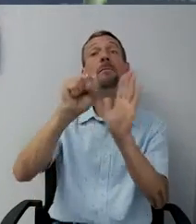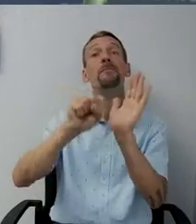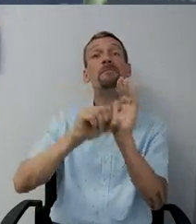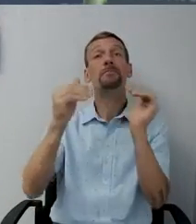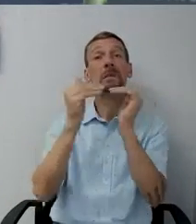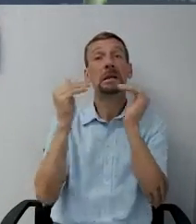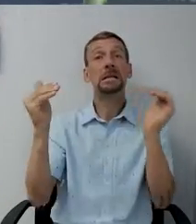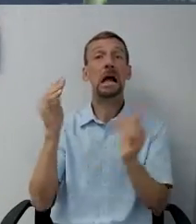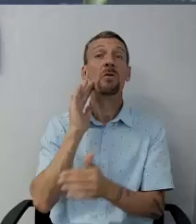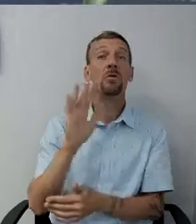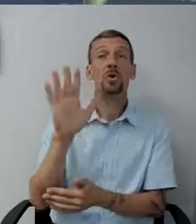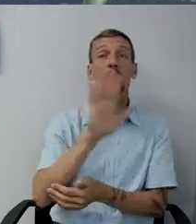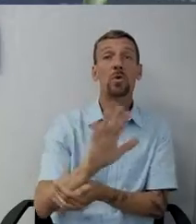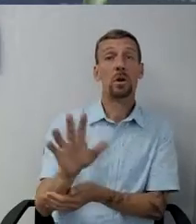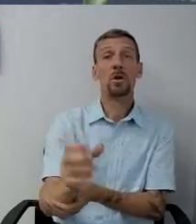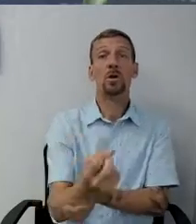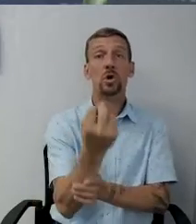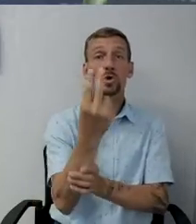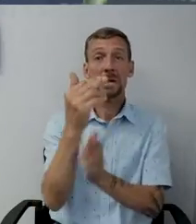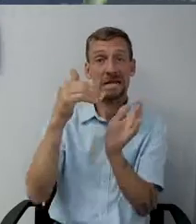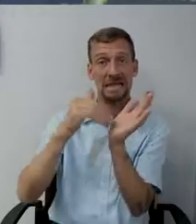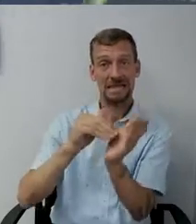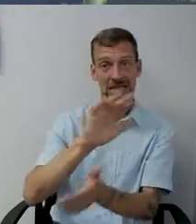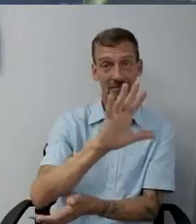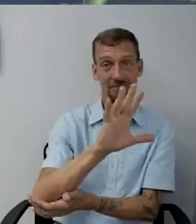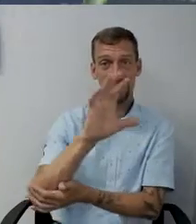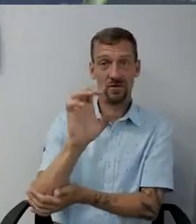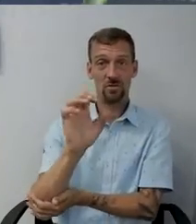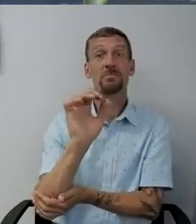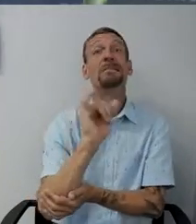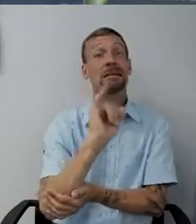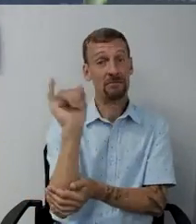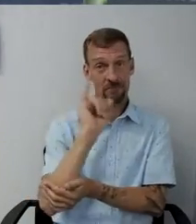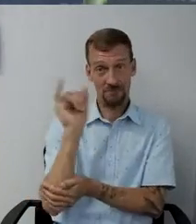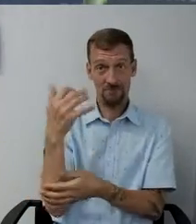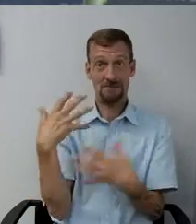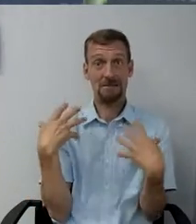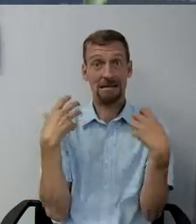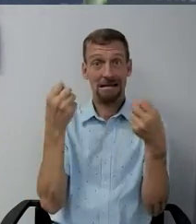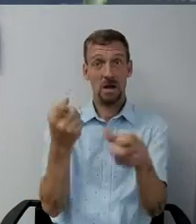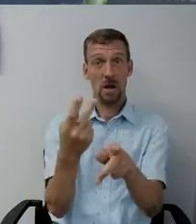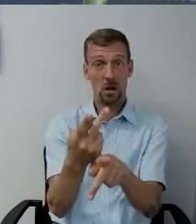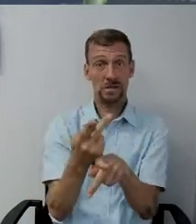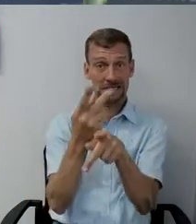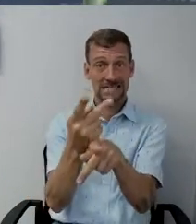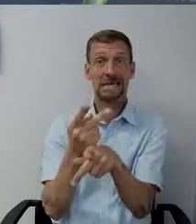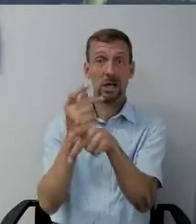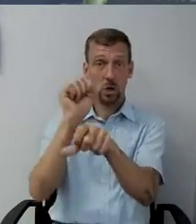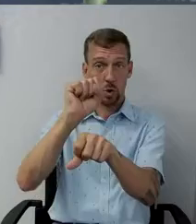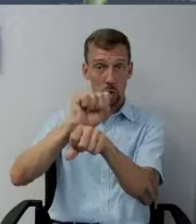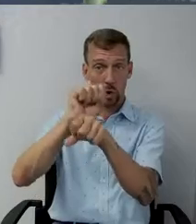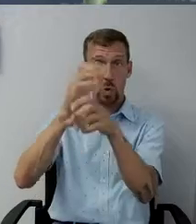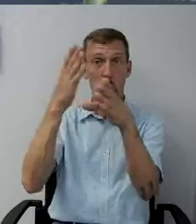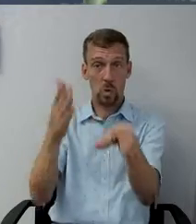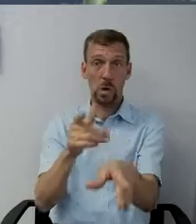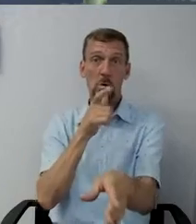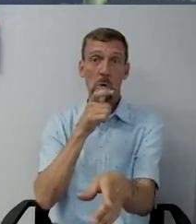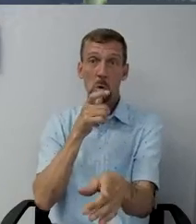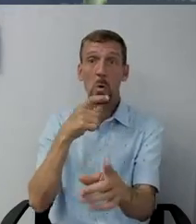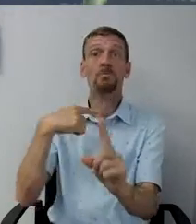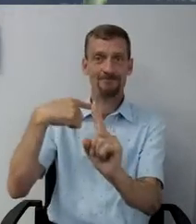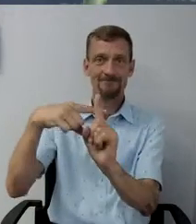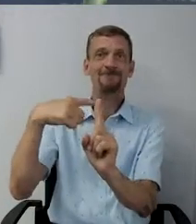shy of about 12,500 infected healthcare workers that have tested positive,